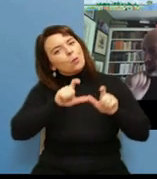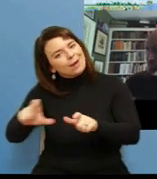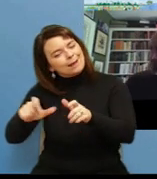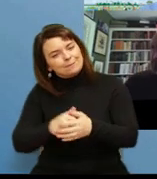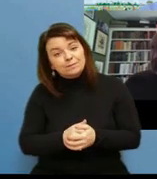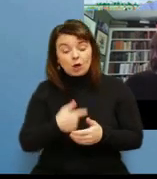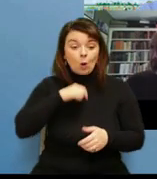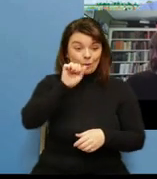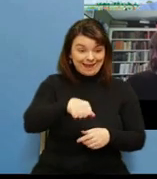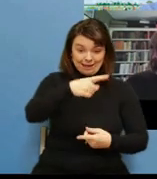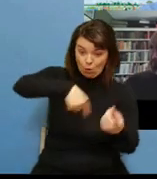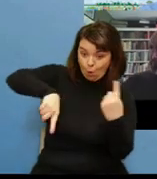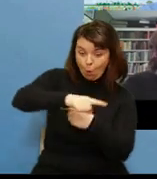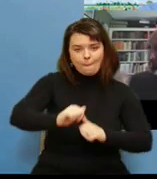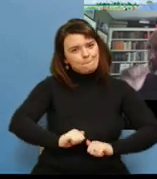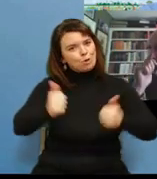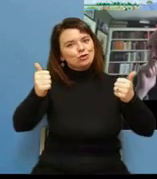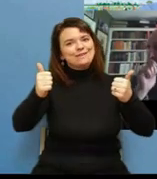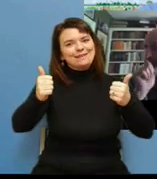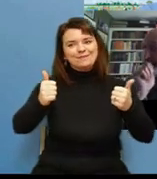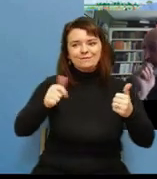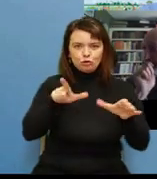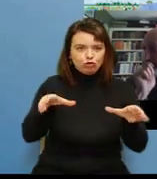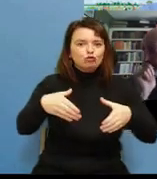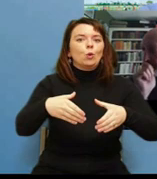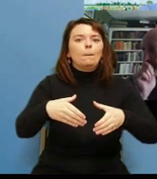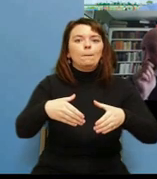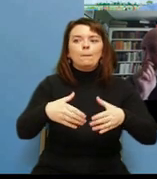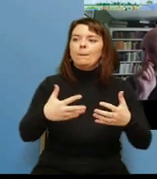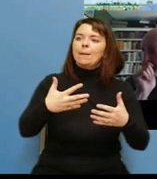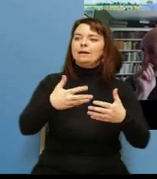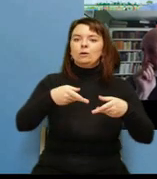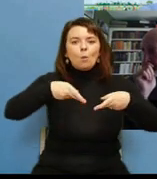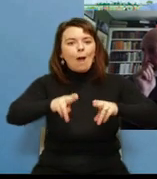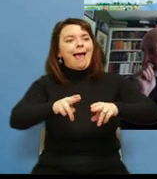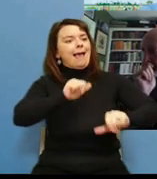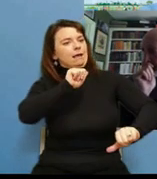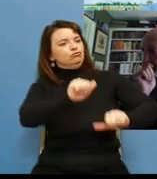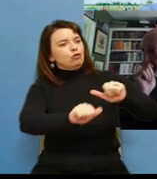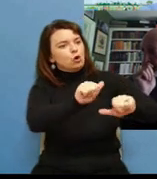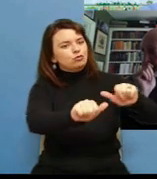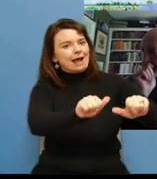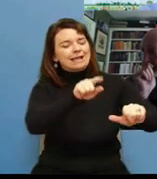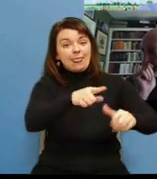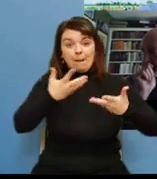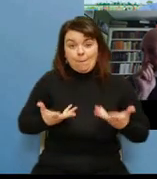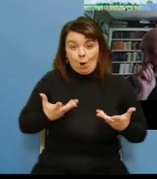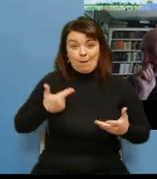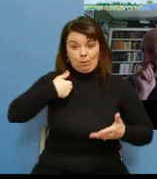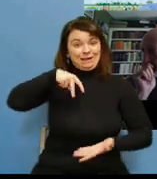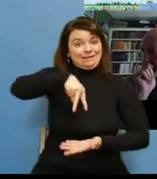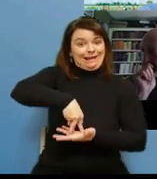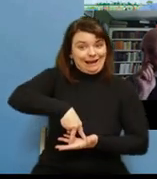whilst everybody's very positive about the group and the direction of travel, we are still in a position